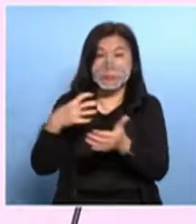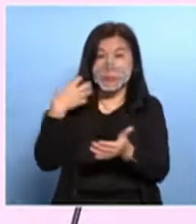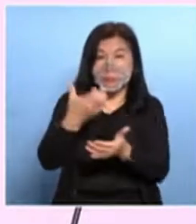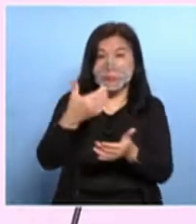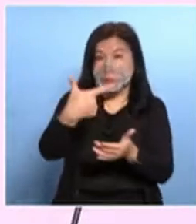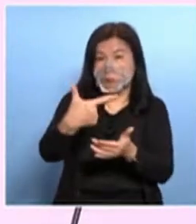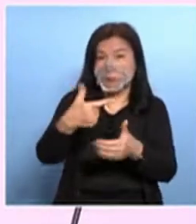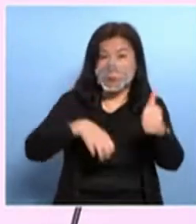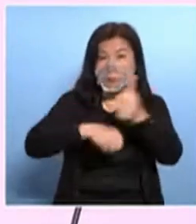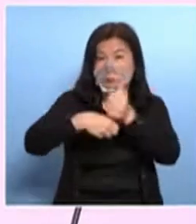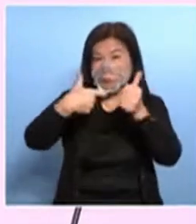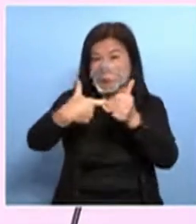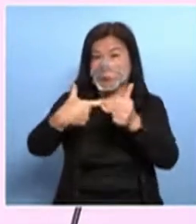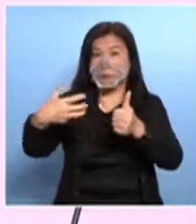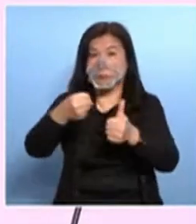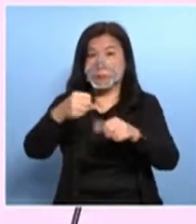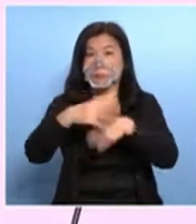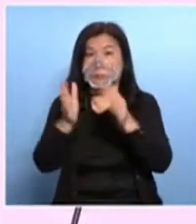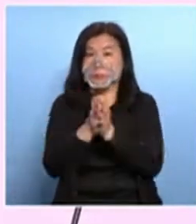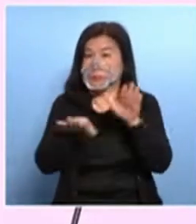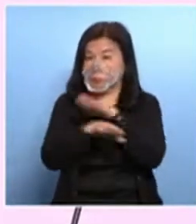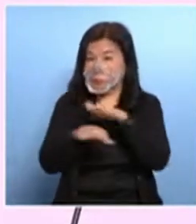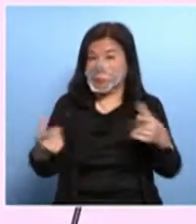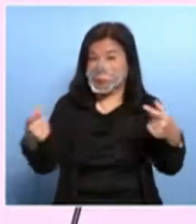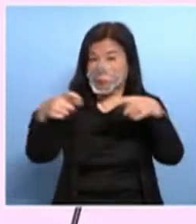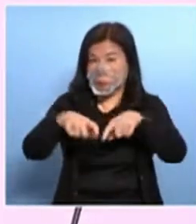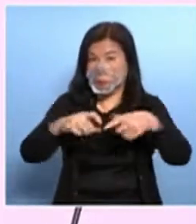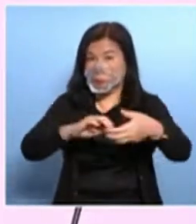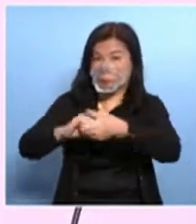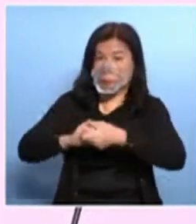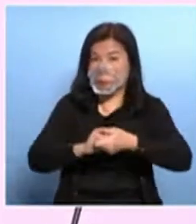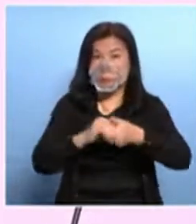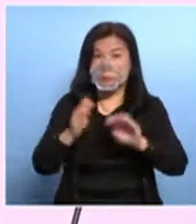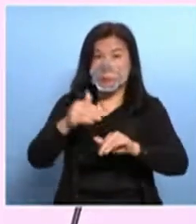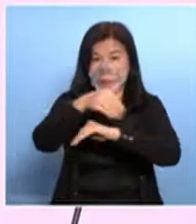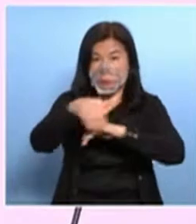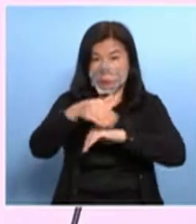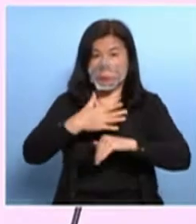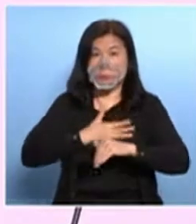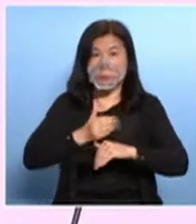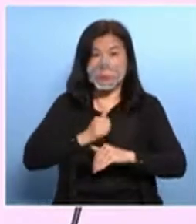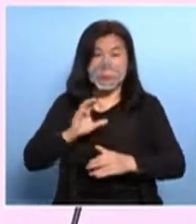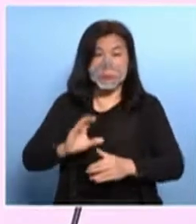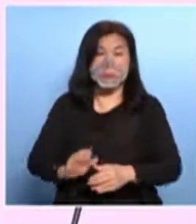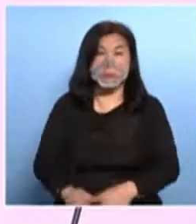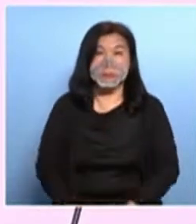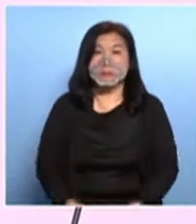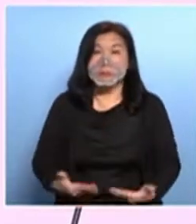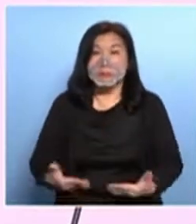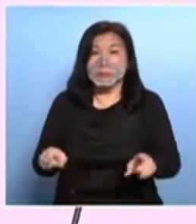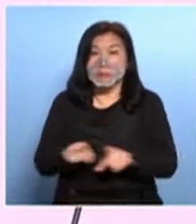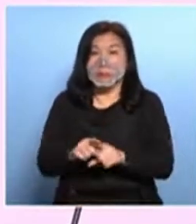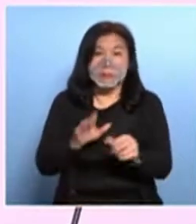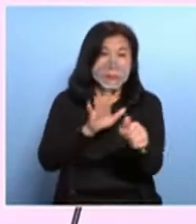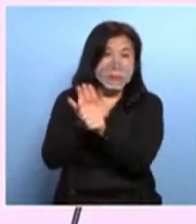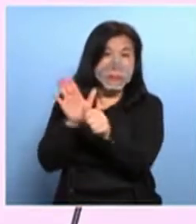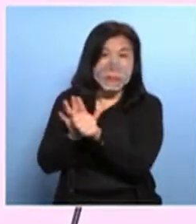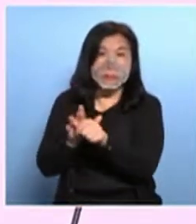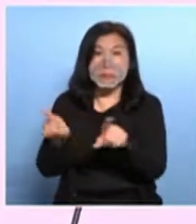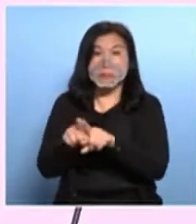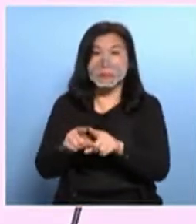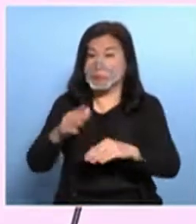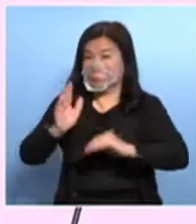fund managers as general partners to make strategic investments. To nurture enterprises that are relatively more mature and have